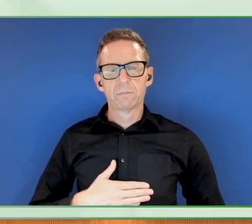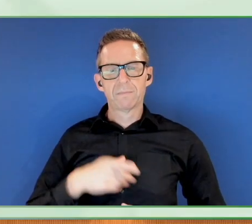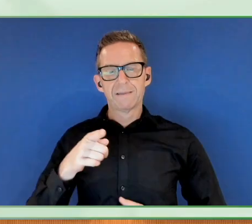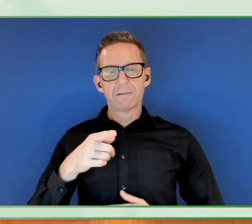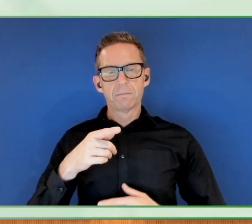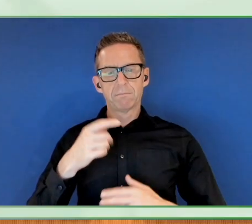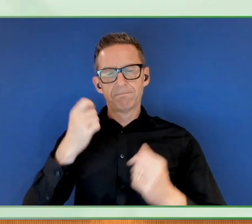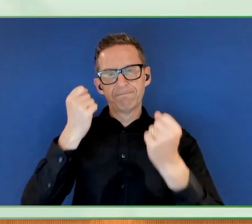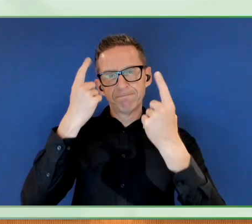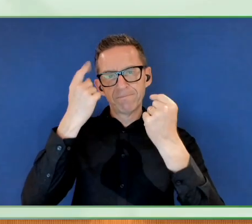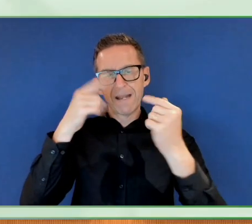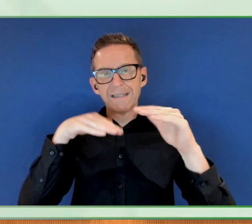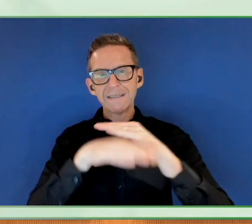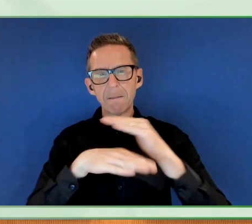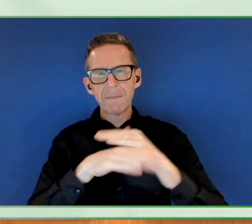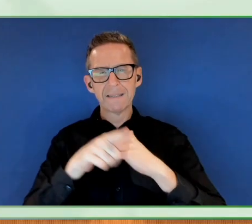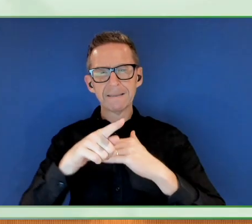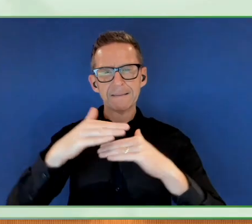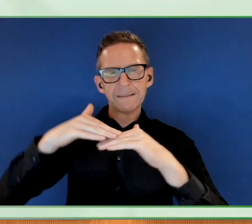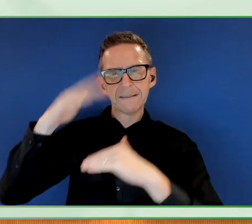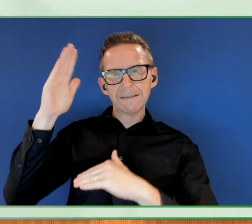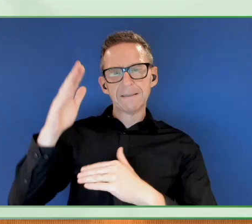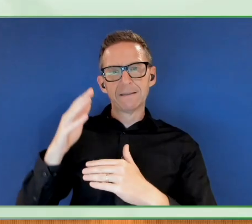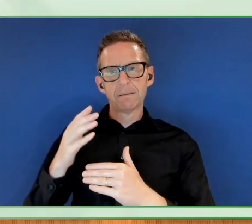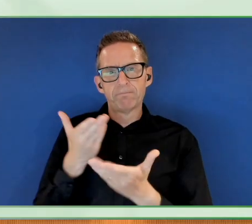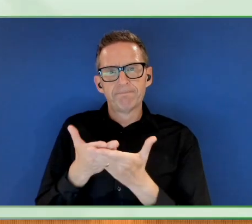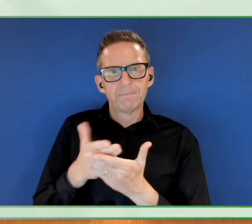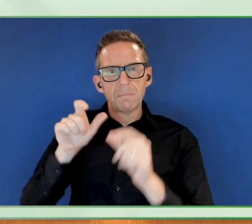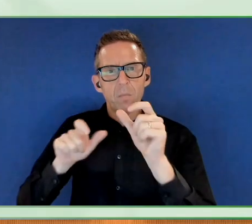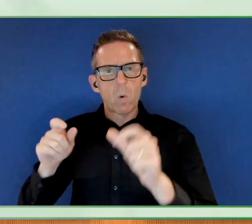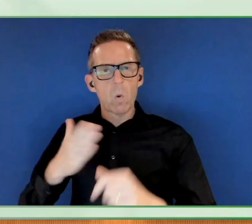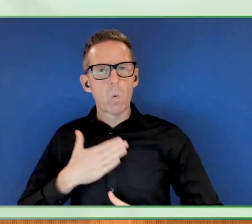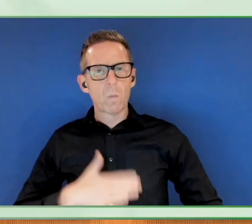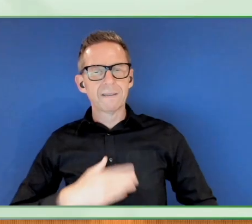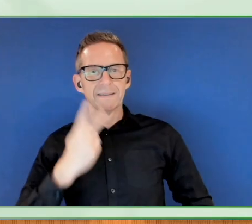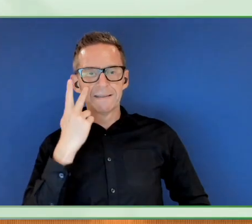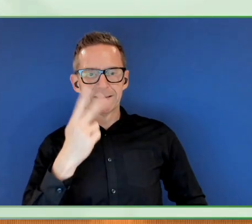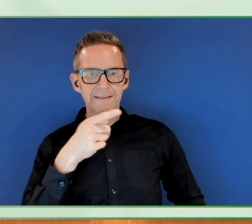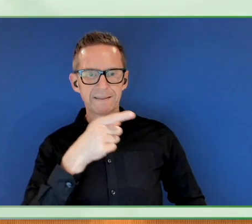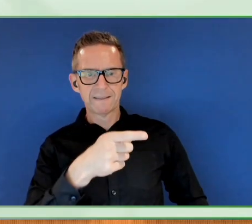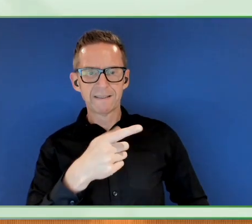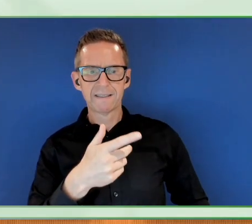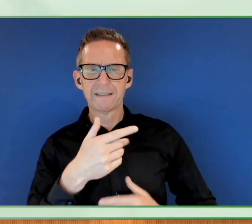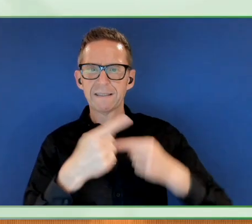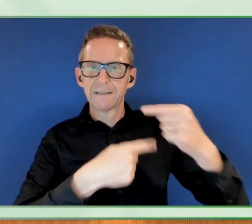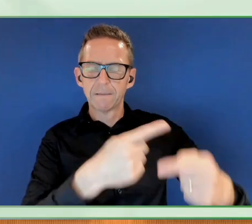skills. I think now the time is out. You only see here the label. We can talk then a little bit later what